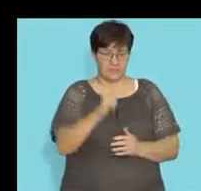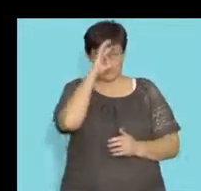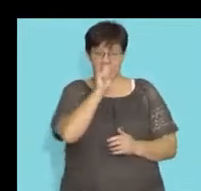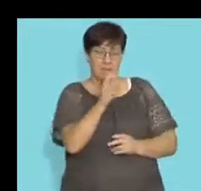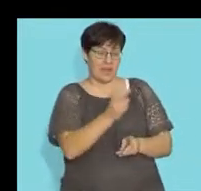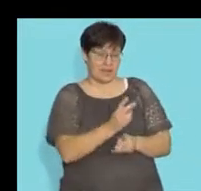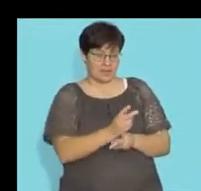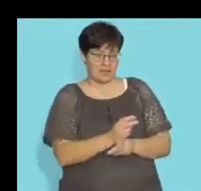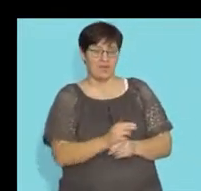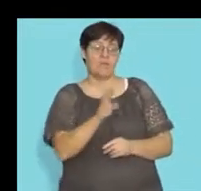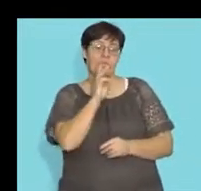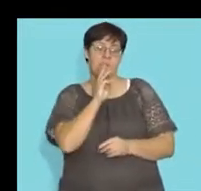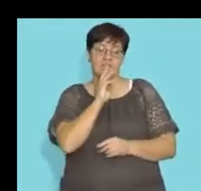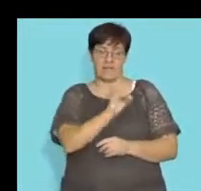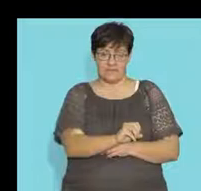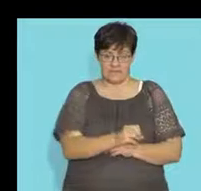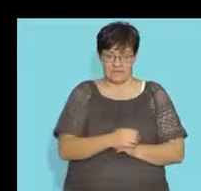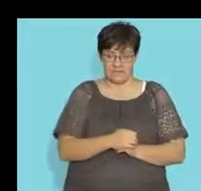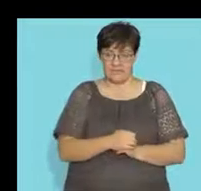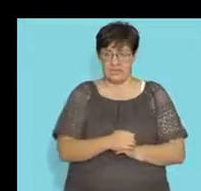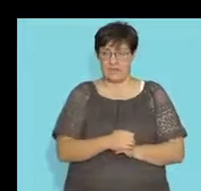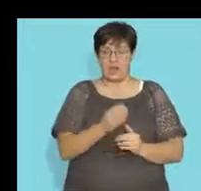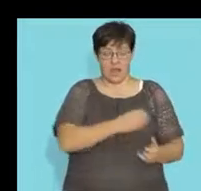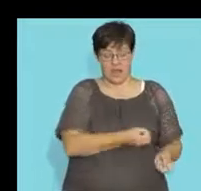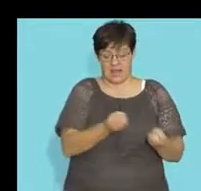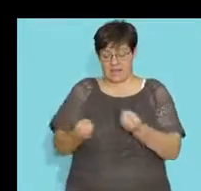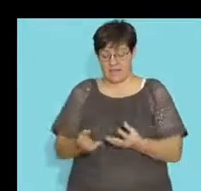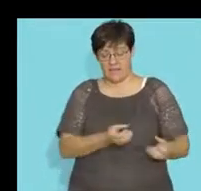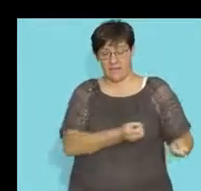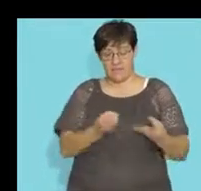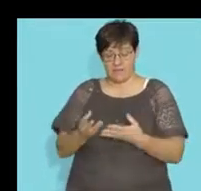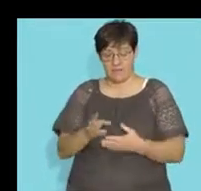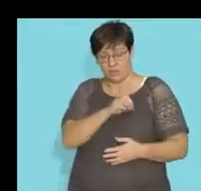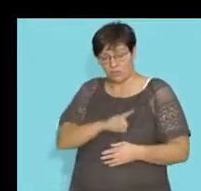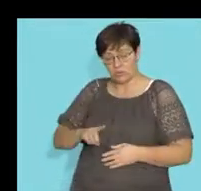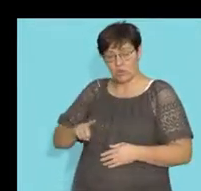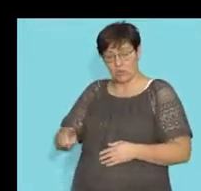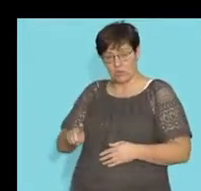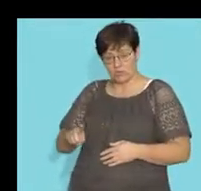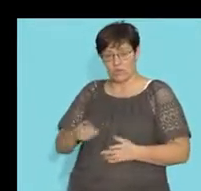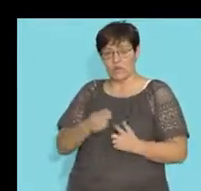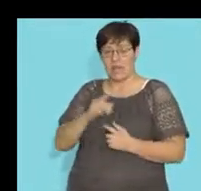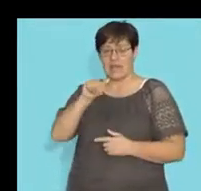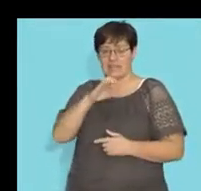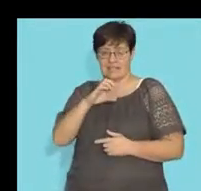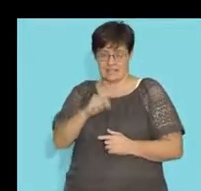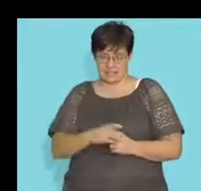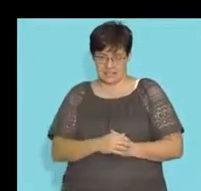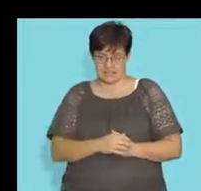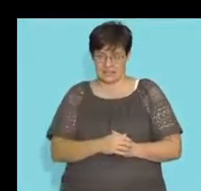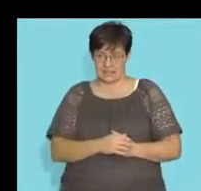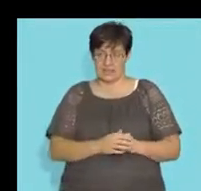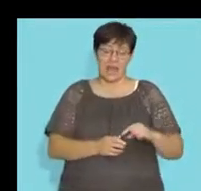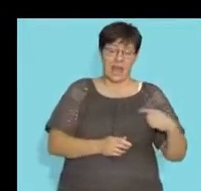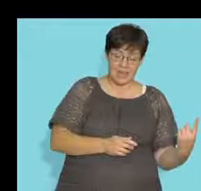In this closed system, I just want to remind you again, we've got water. The one that will give away or donate the